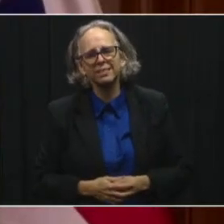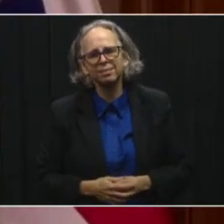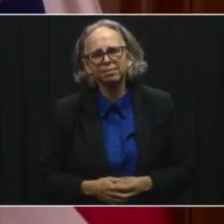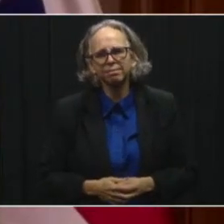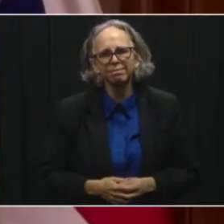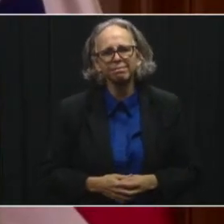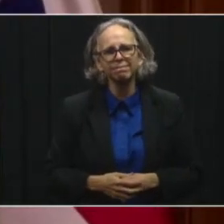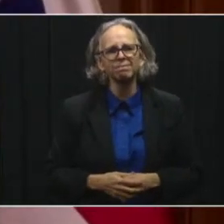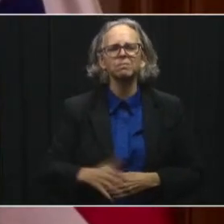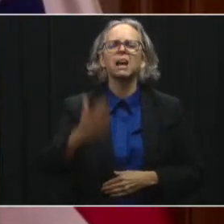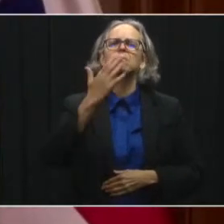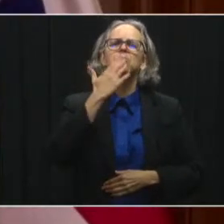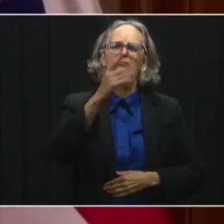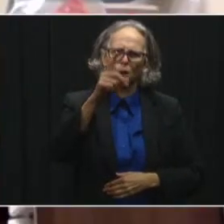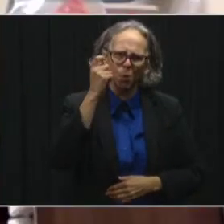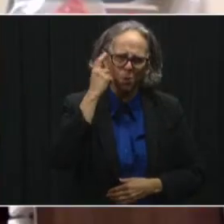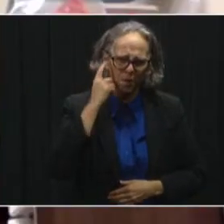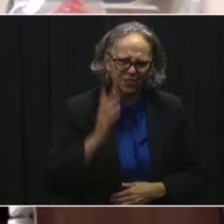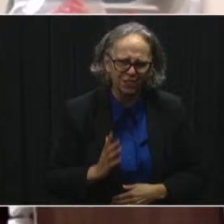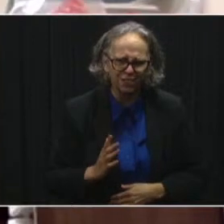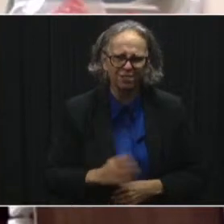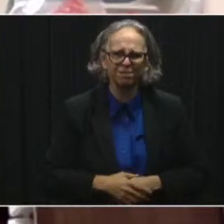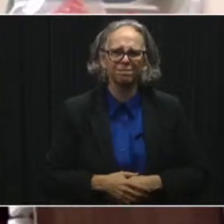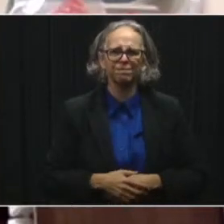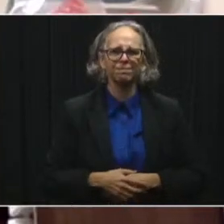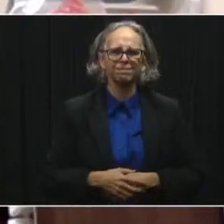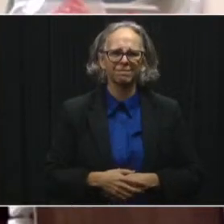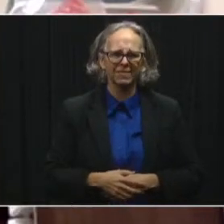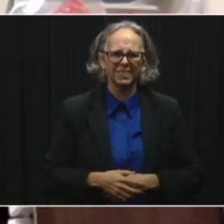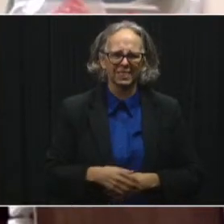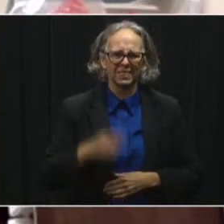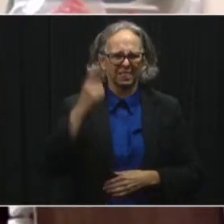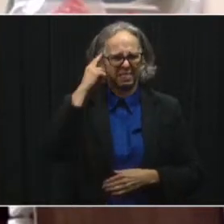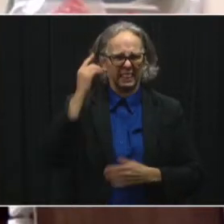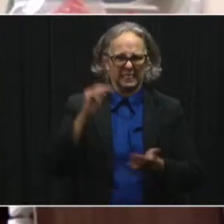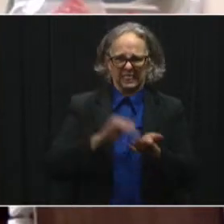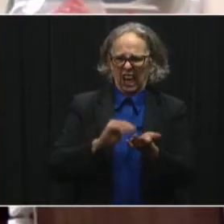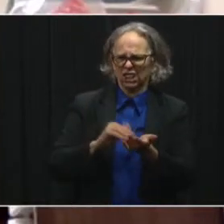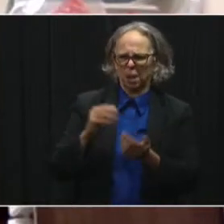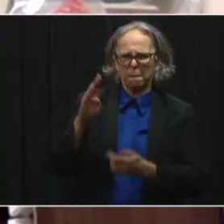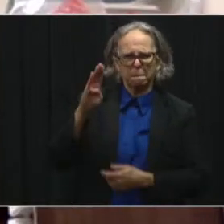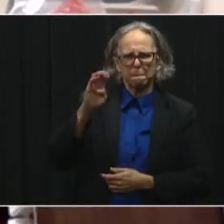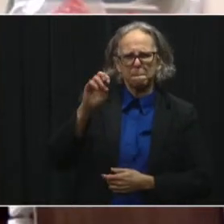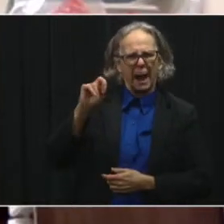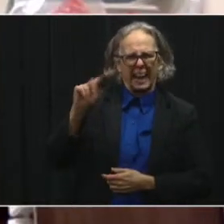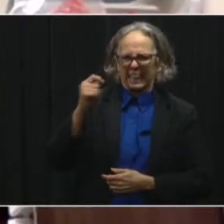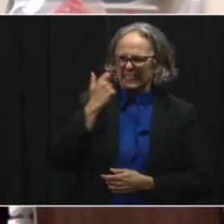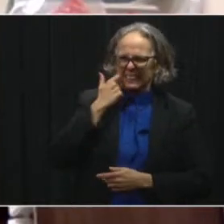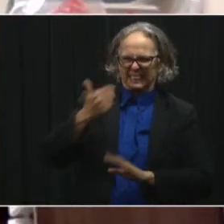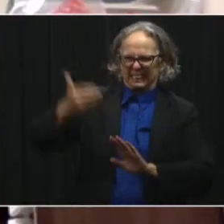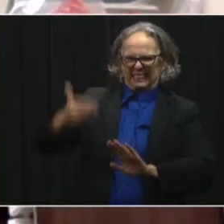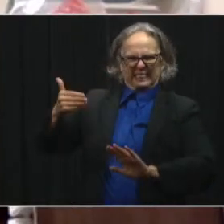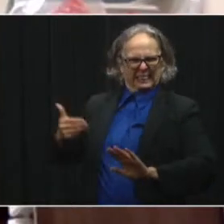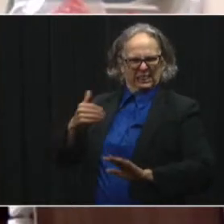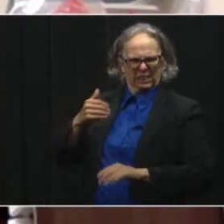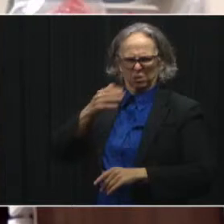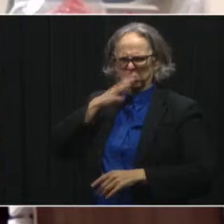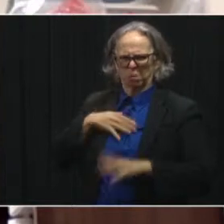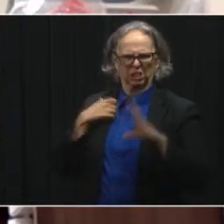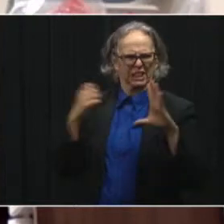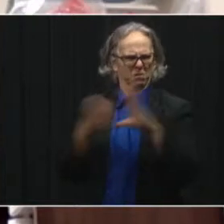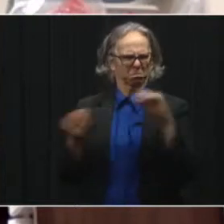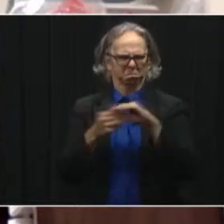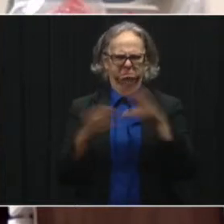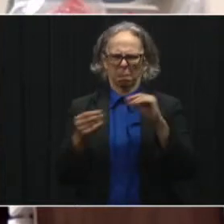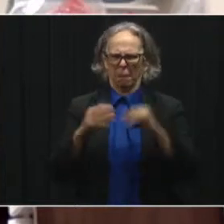Thank you, Governor. I think Dr. Bennett hit the nail on the head with what we're seeing in the ICU currently, and